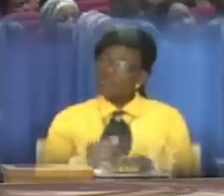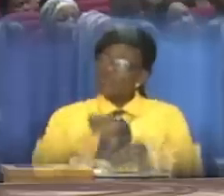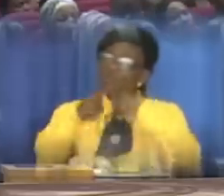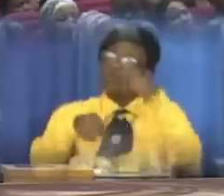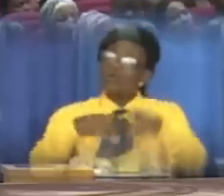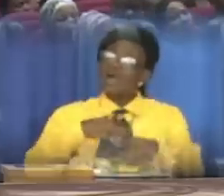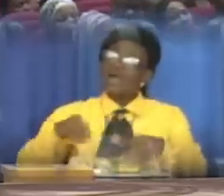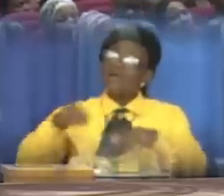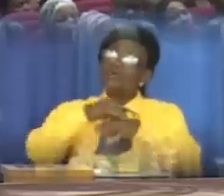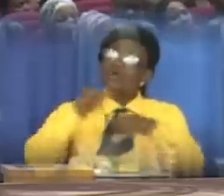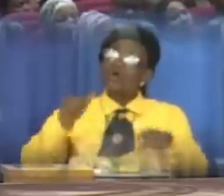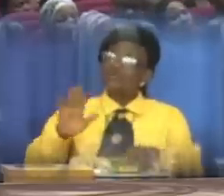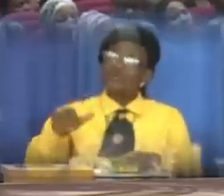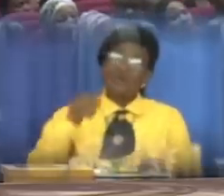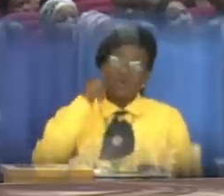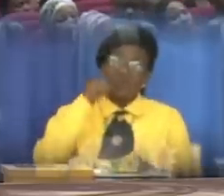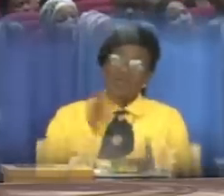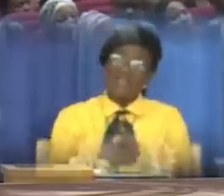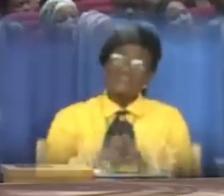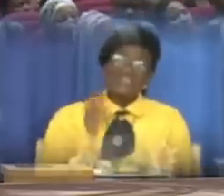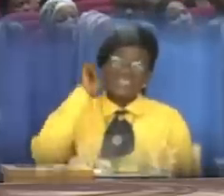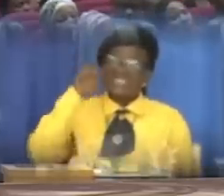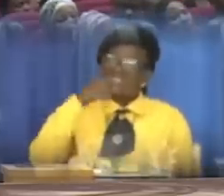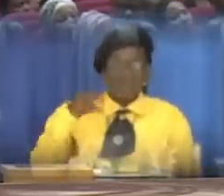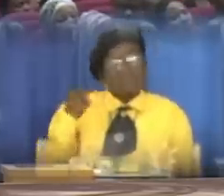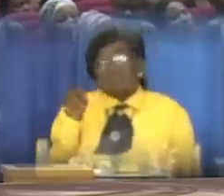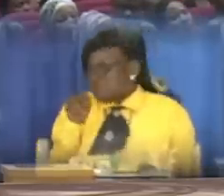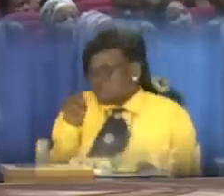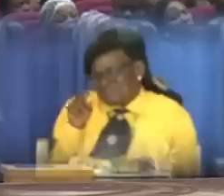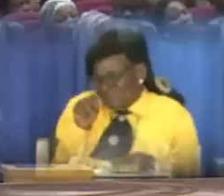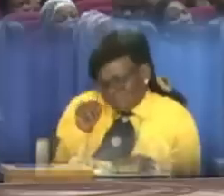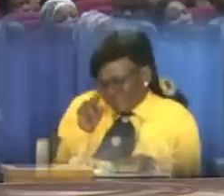She parted where he was sitting again. Oh,